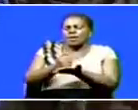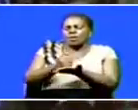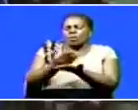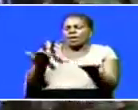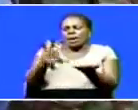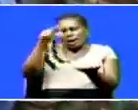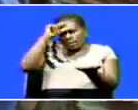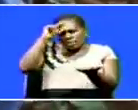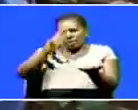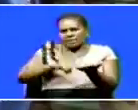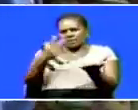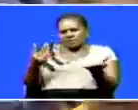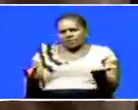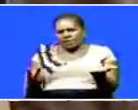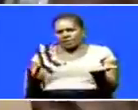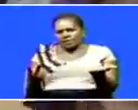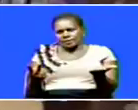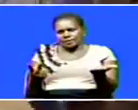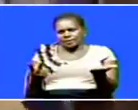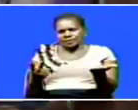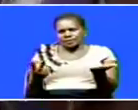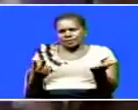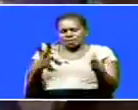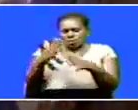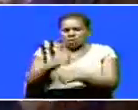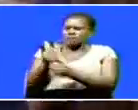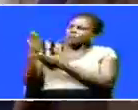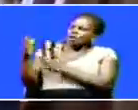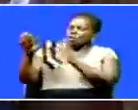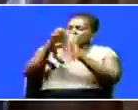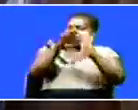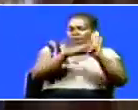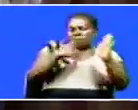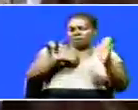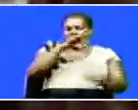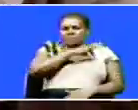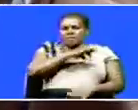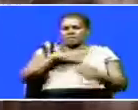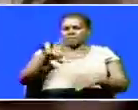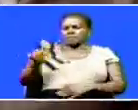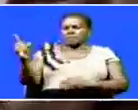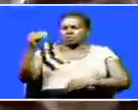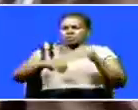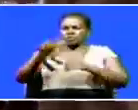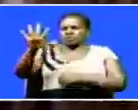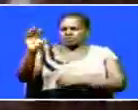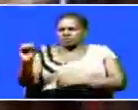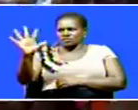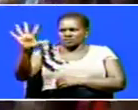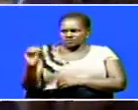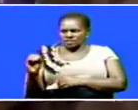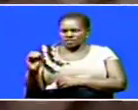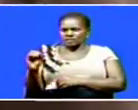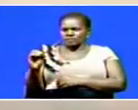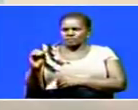failed the old people. Compassionate Hearts runs a program where beneficiaries each contribute 50 shillings for